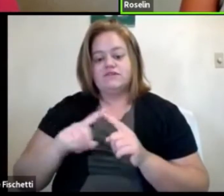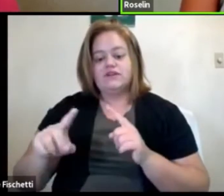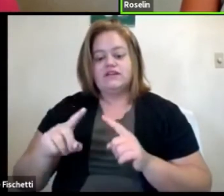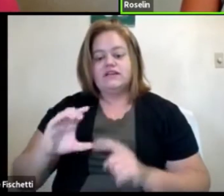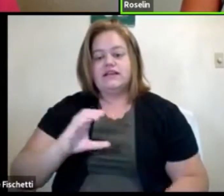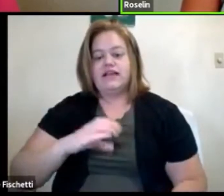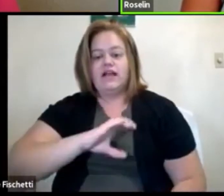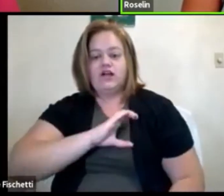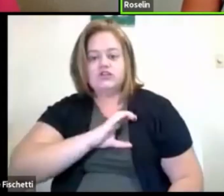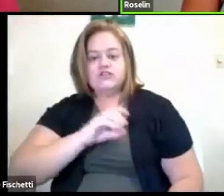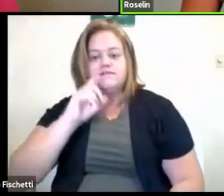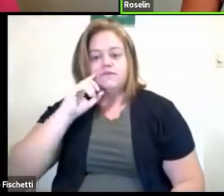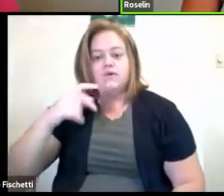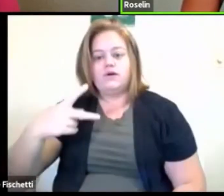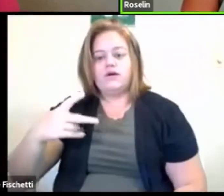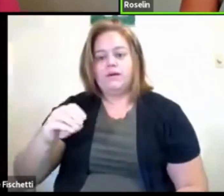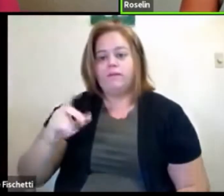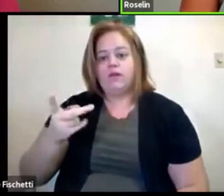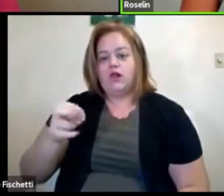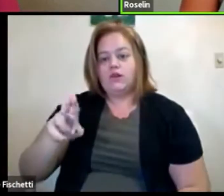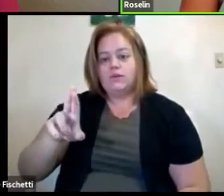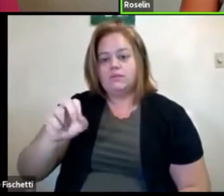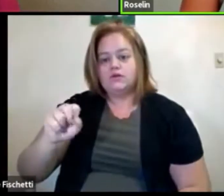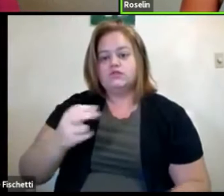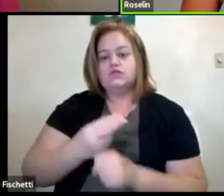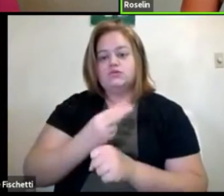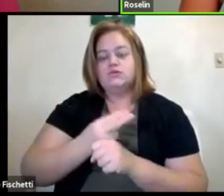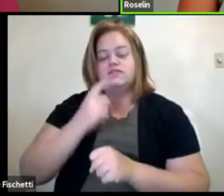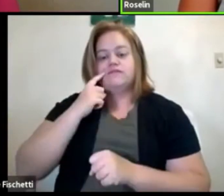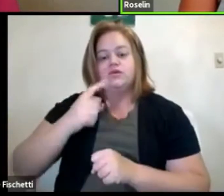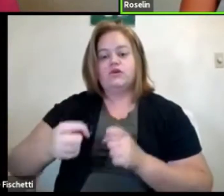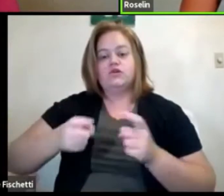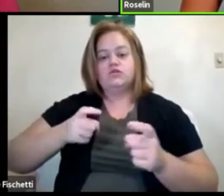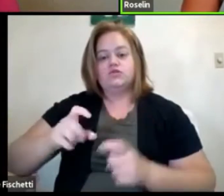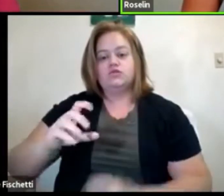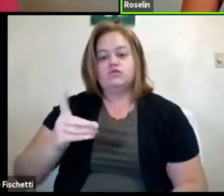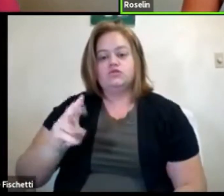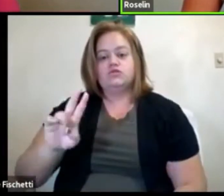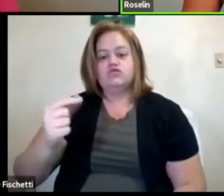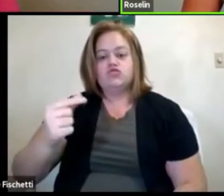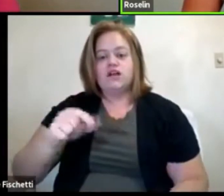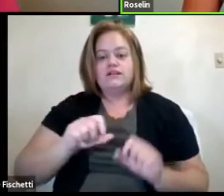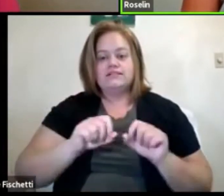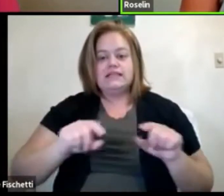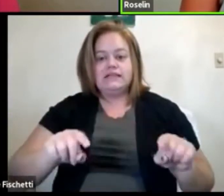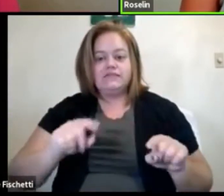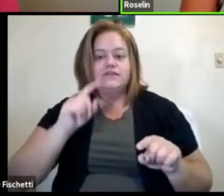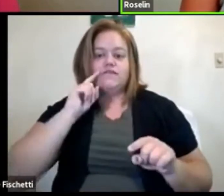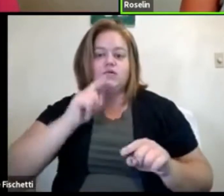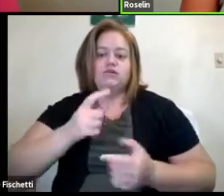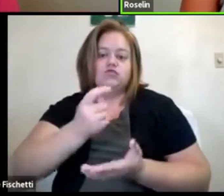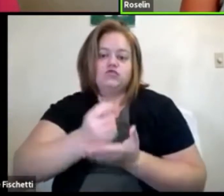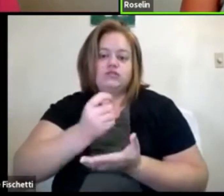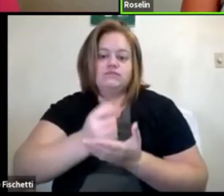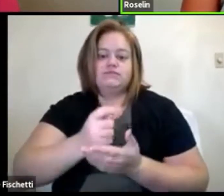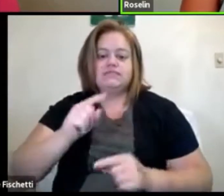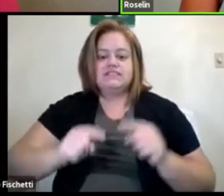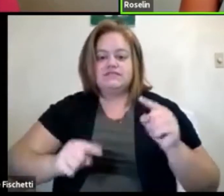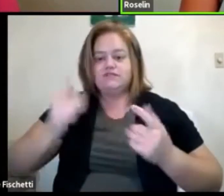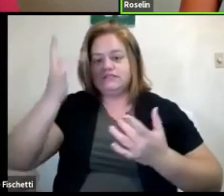polymers to be used for controlled drug delivery and treatment of different